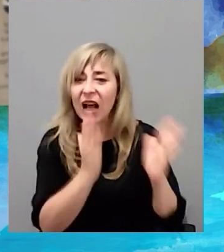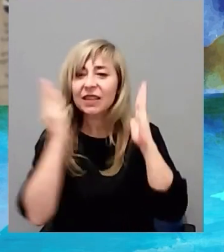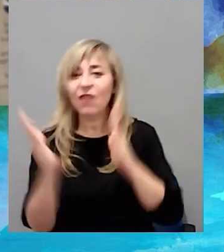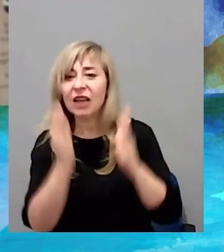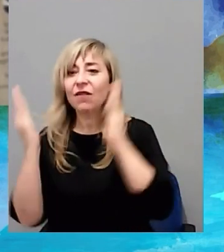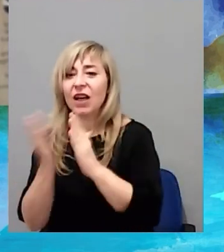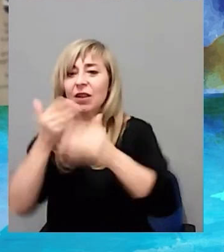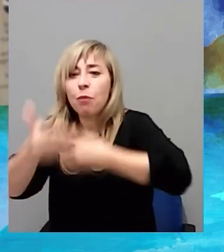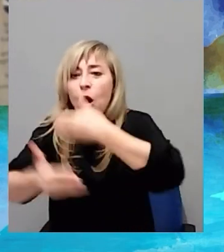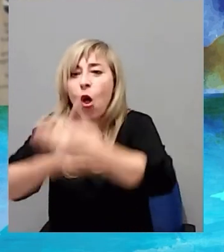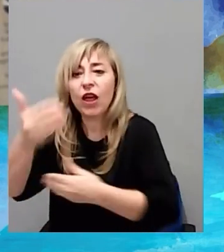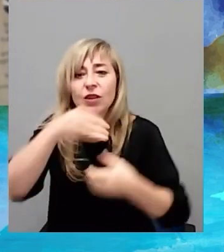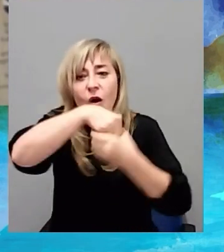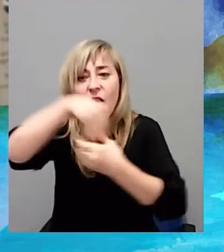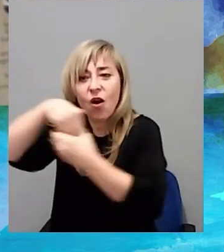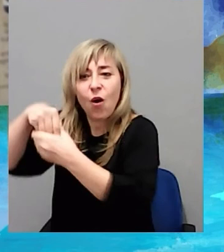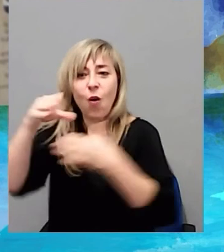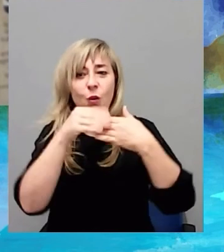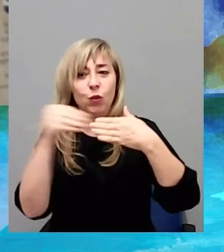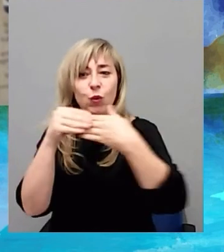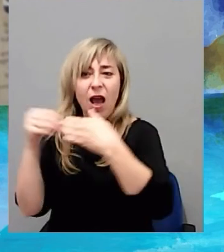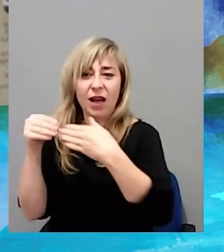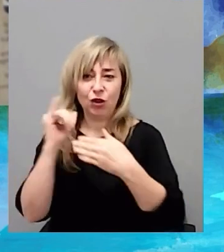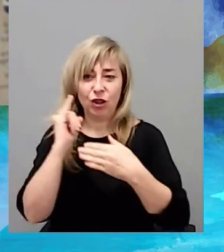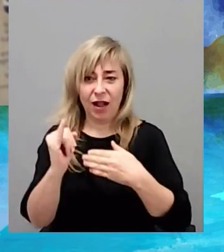entire process. Secondly,